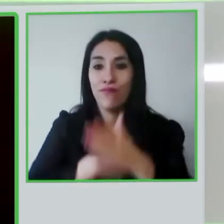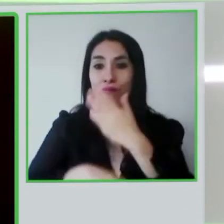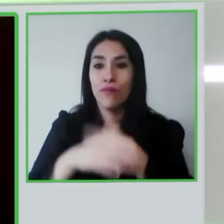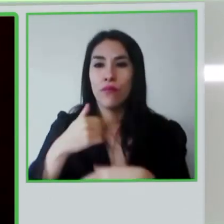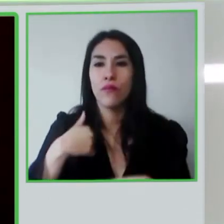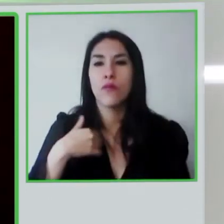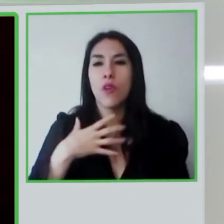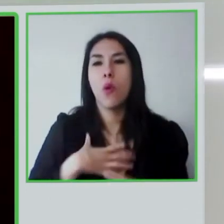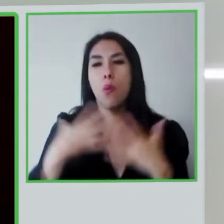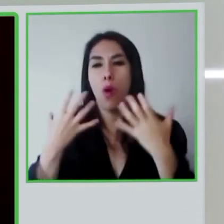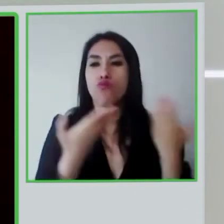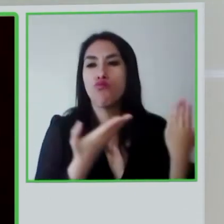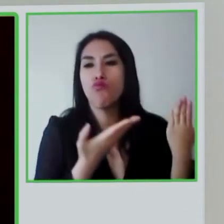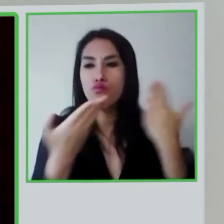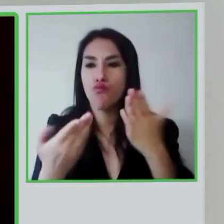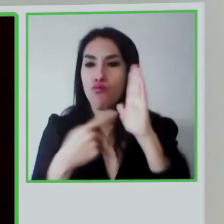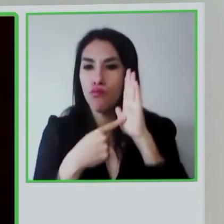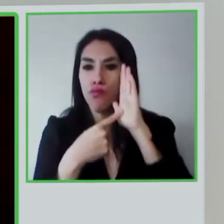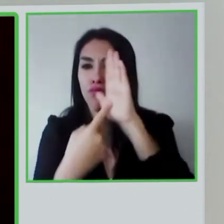and improve accessibility.